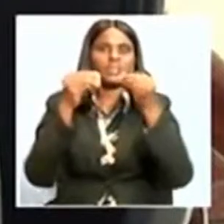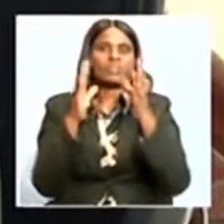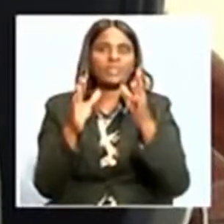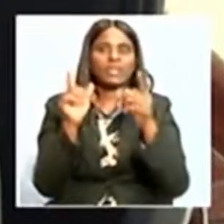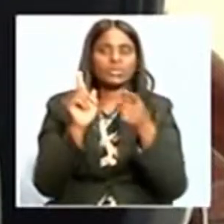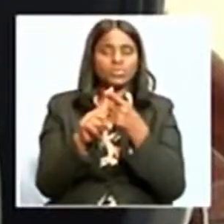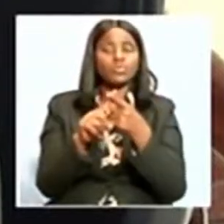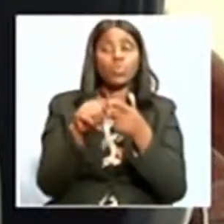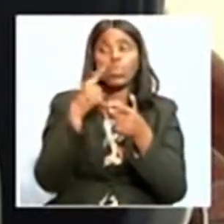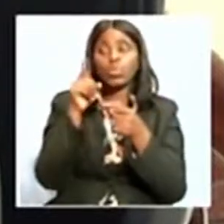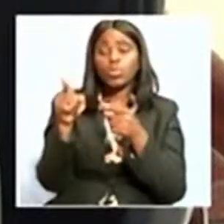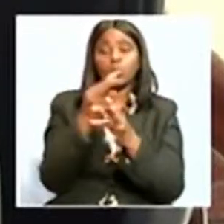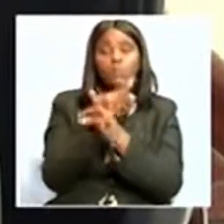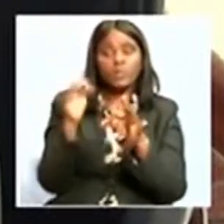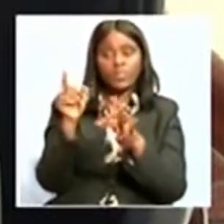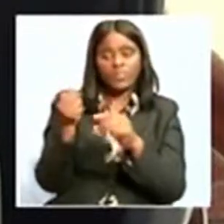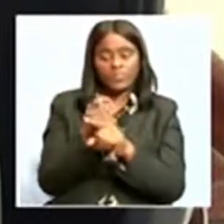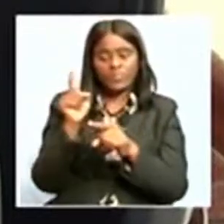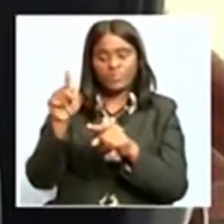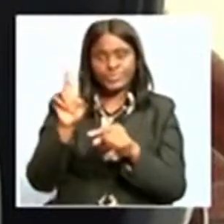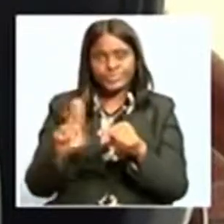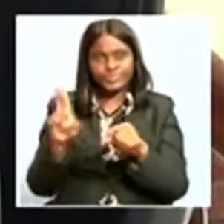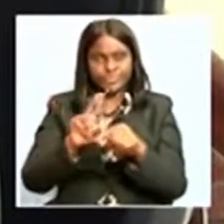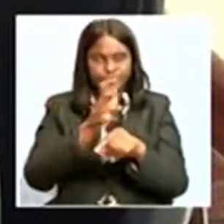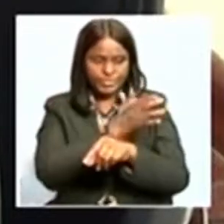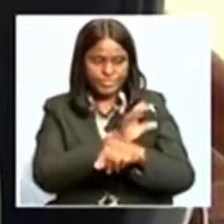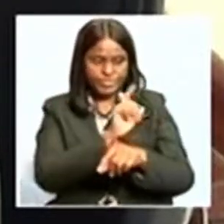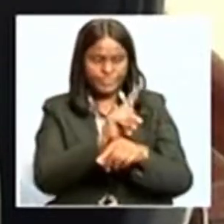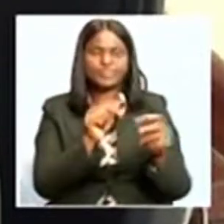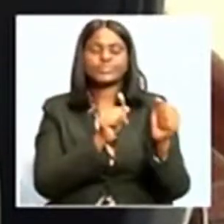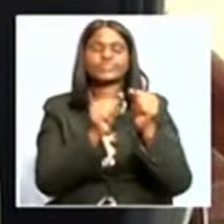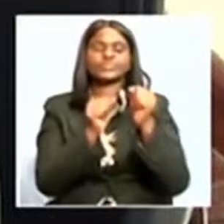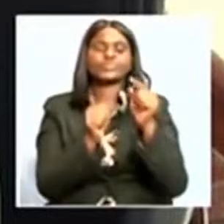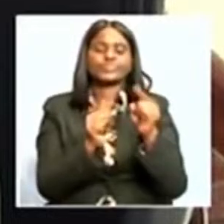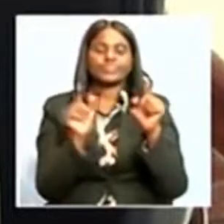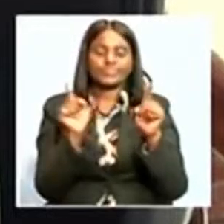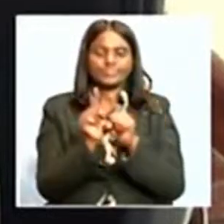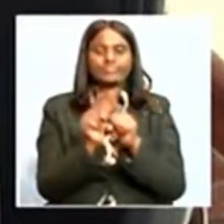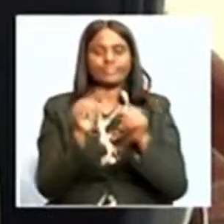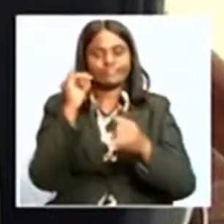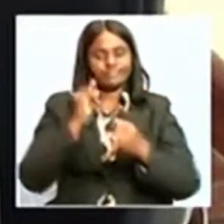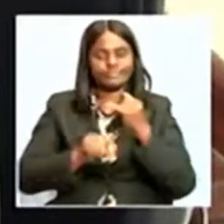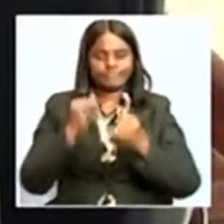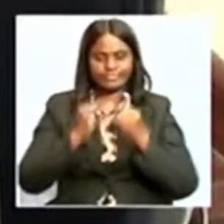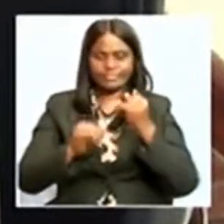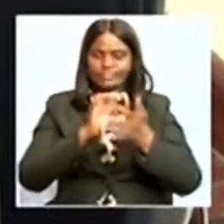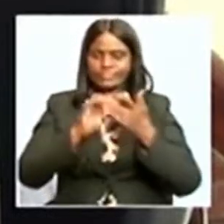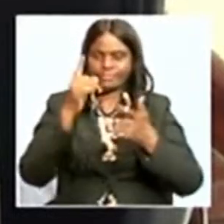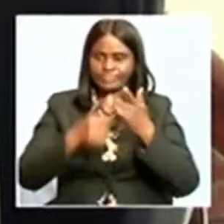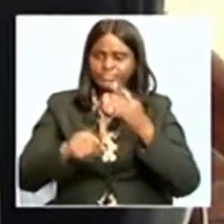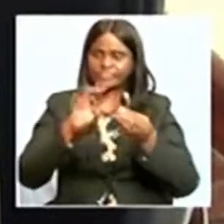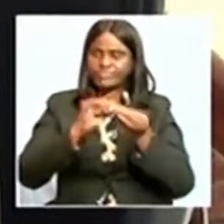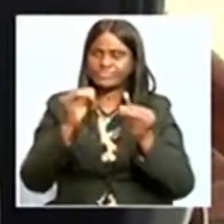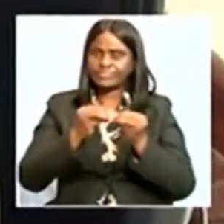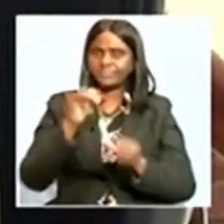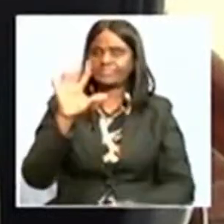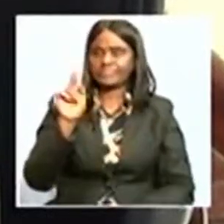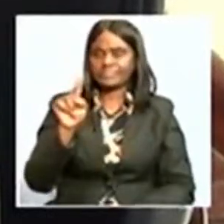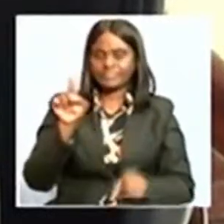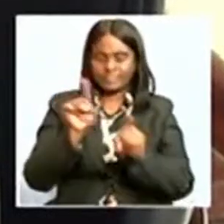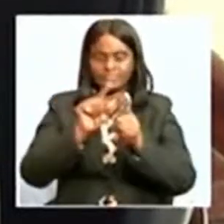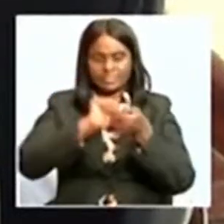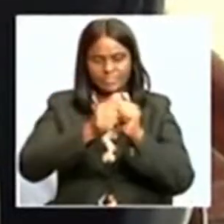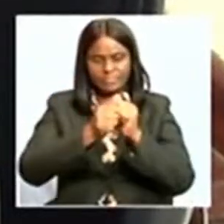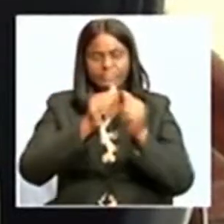who is exempt from the use of an electronic invoicing system. The last clause is Clause 5, amendment